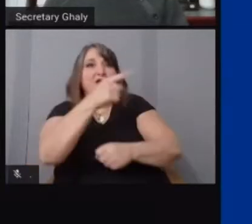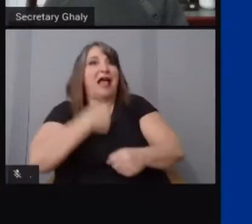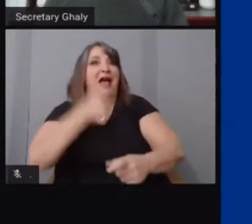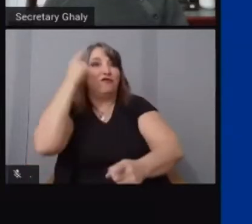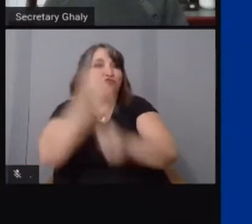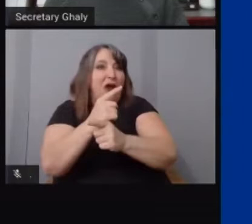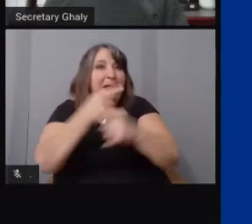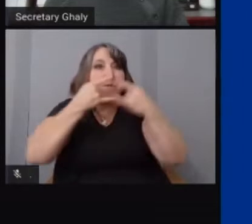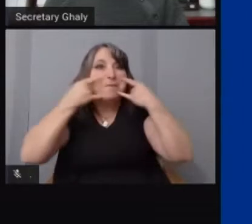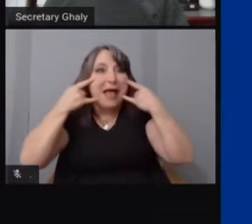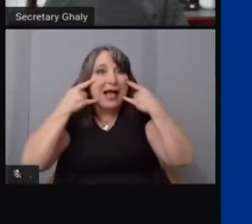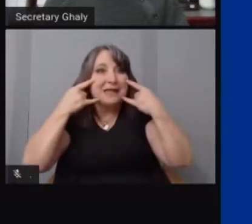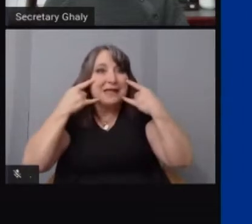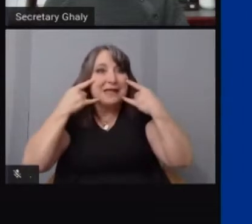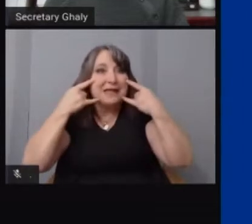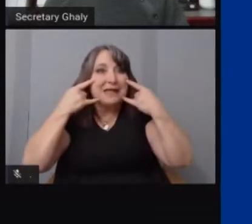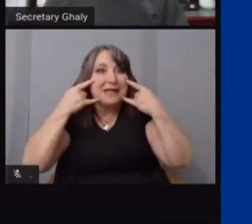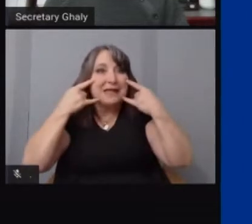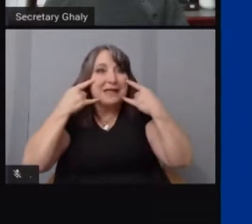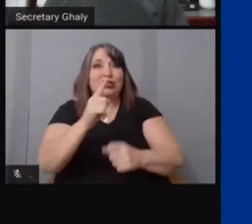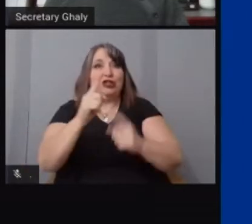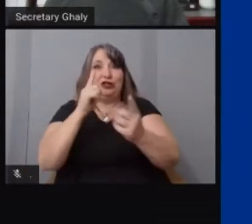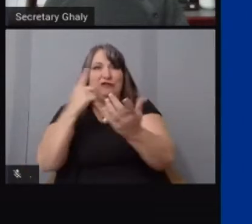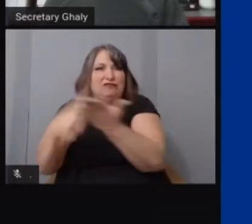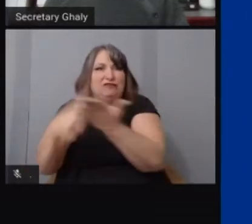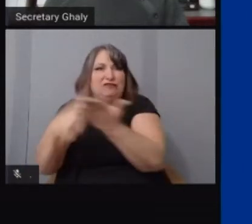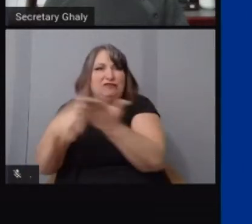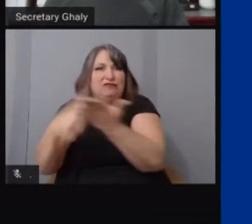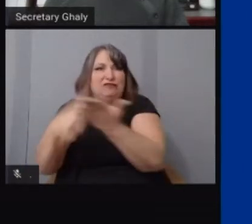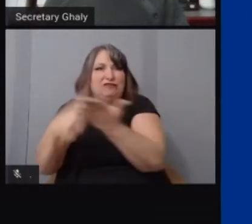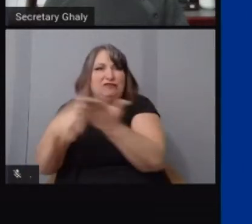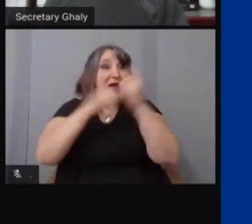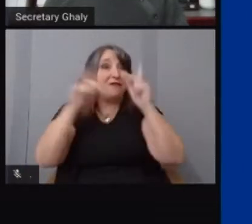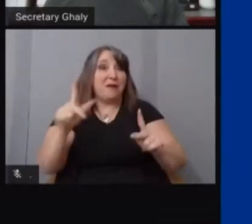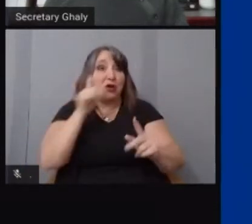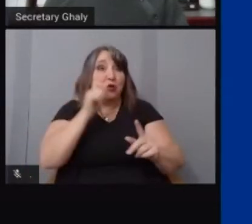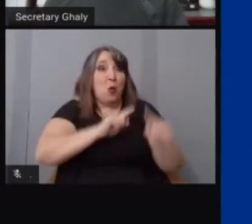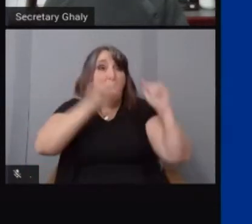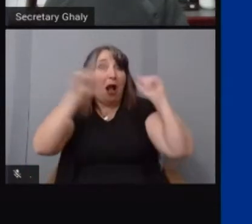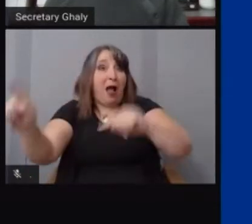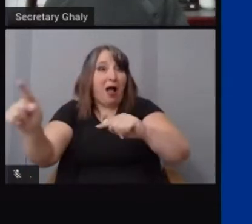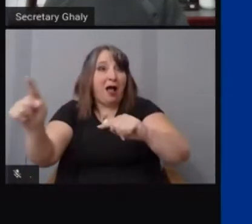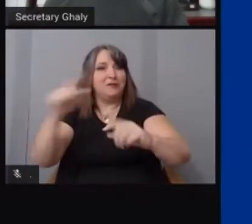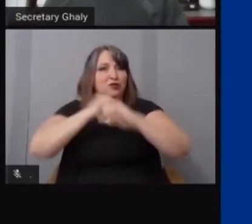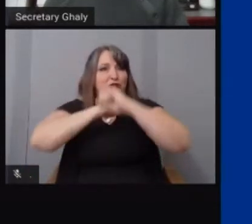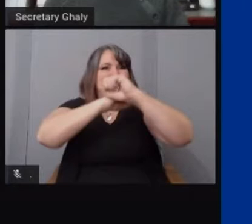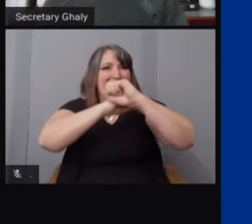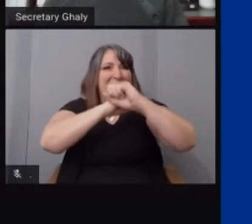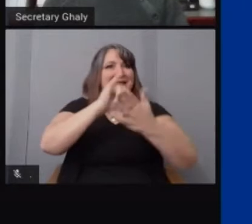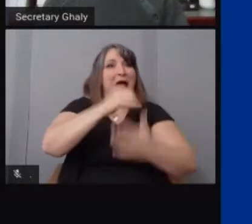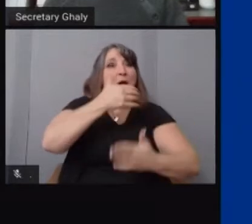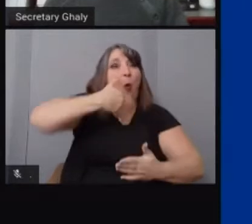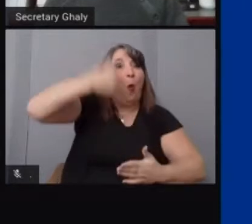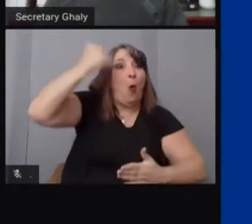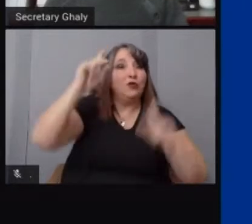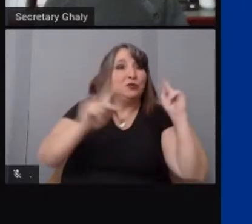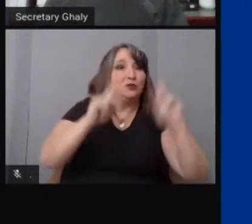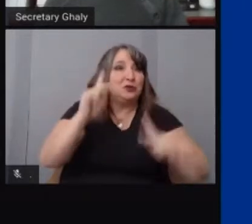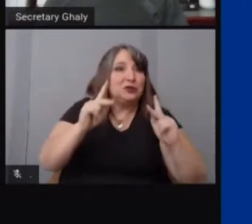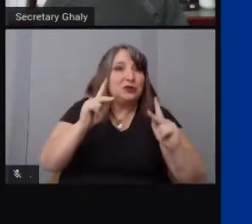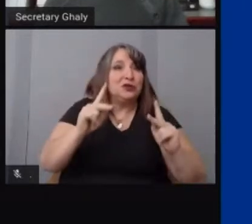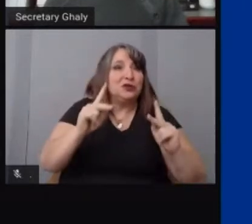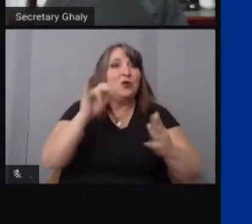you've talked to all of the participants in the gathering to do all you can to protect that person or those people so that we